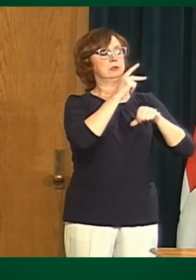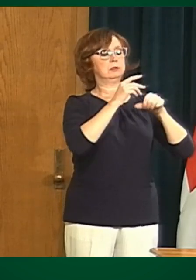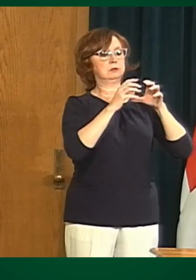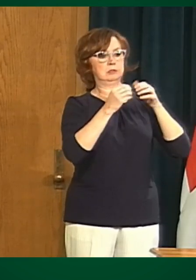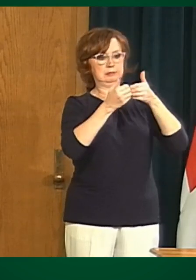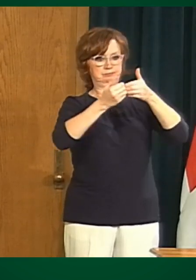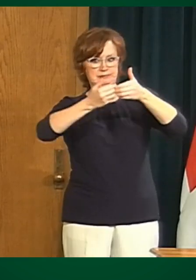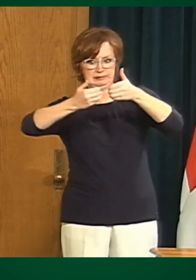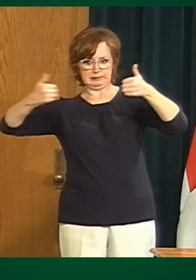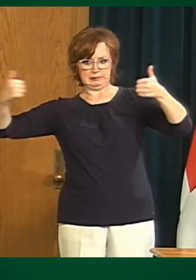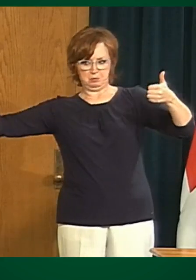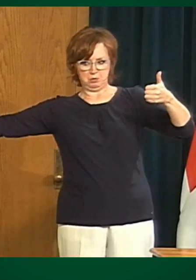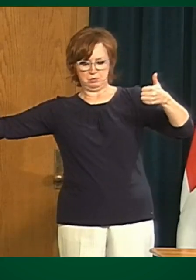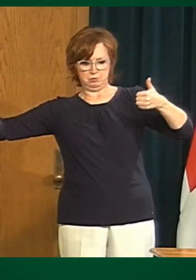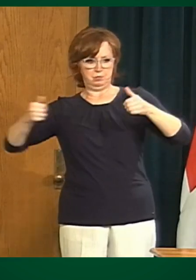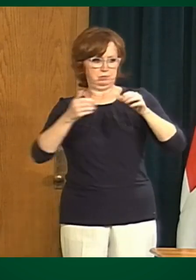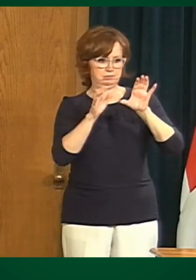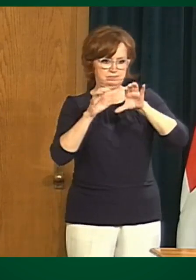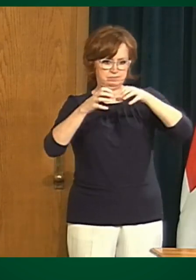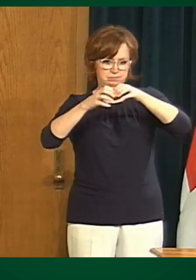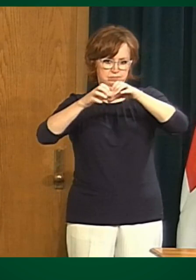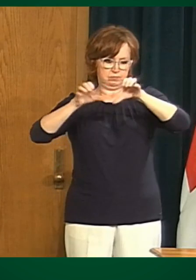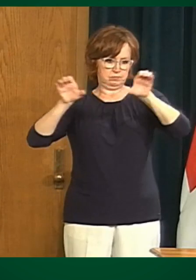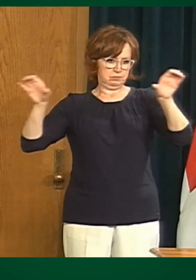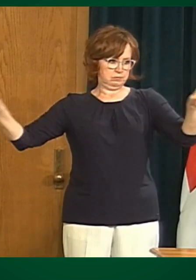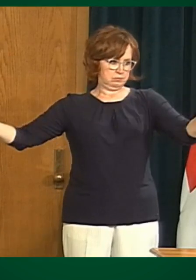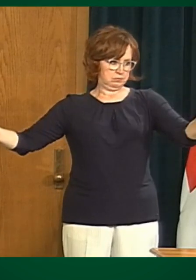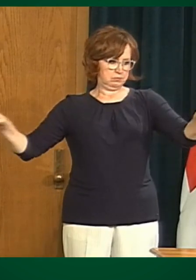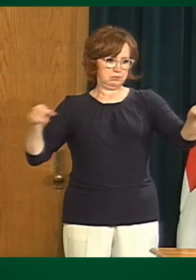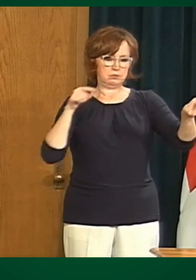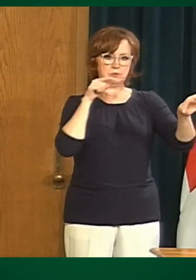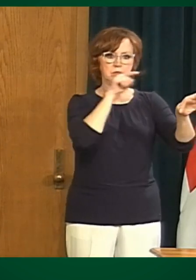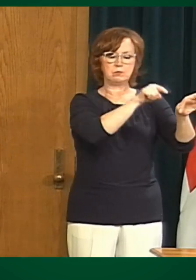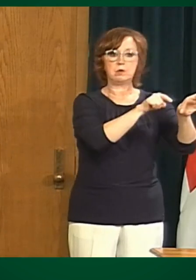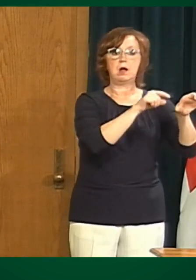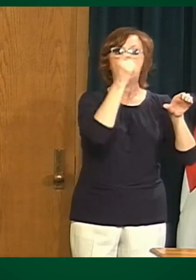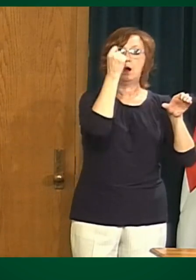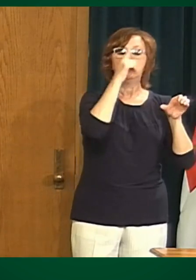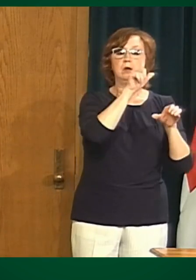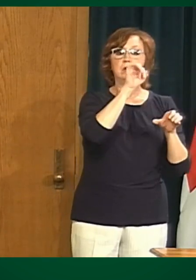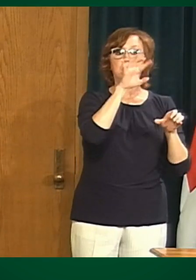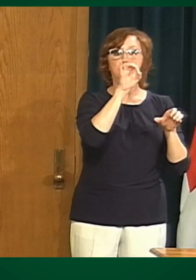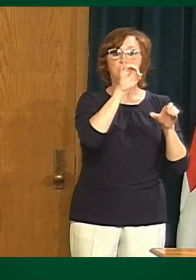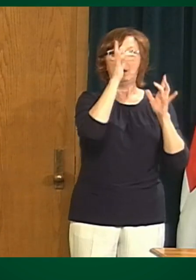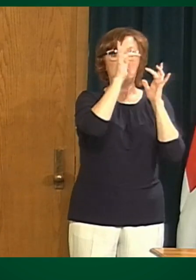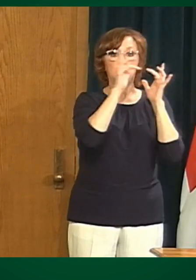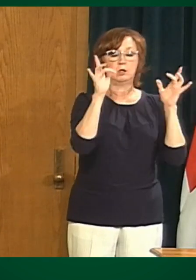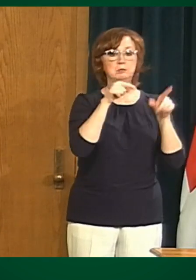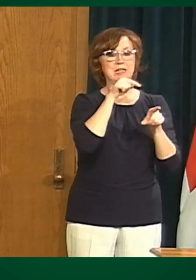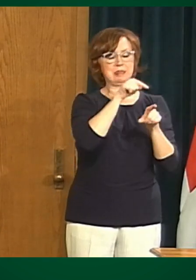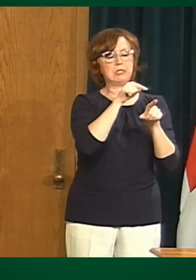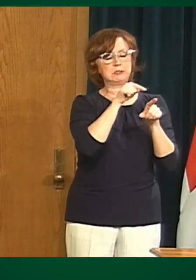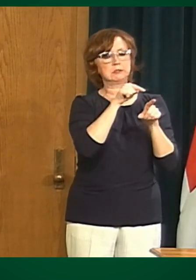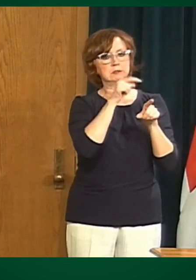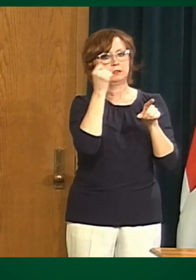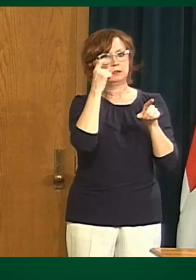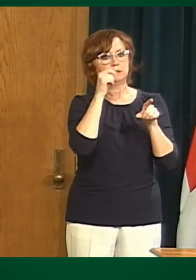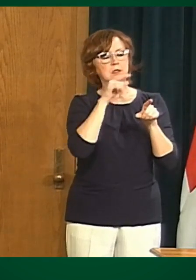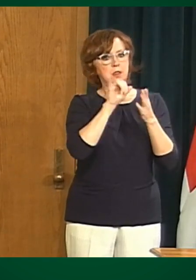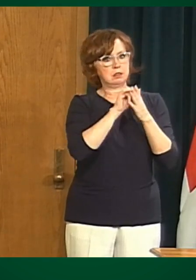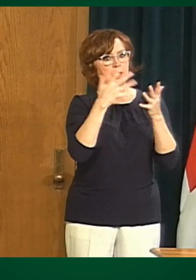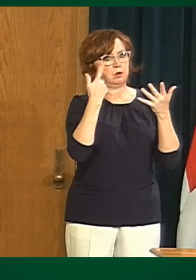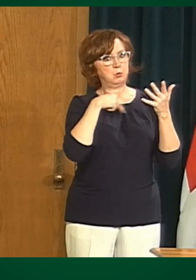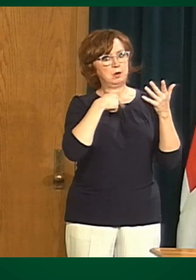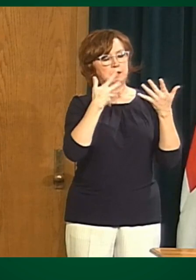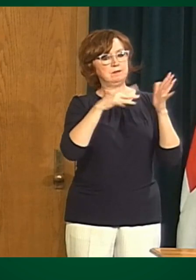is important to know here that Lloydminster Hospital is one of the designated